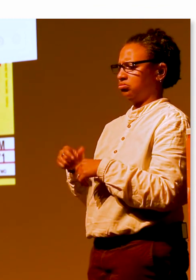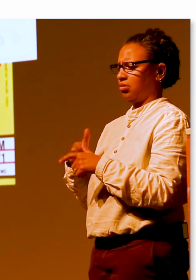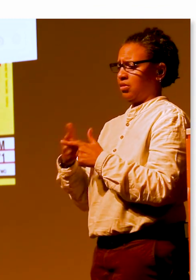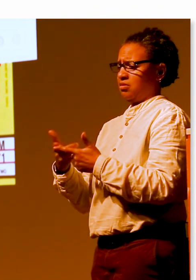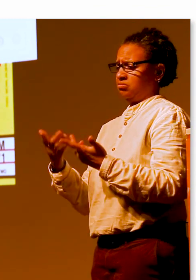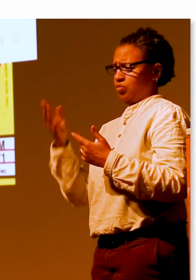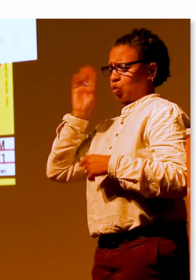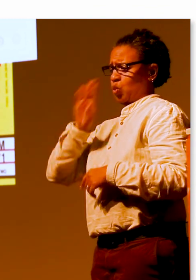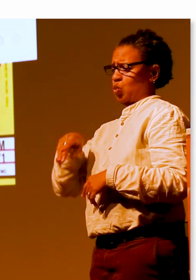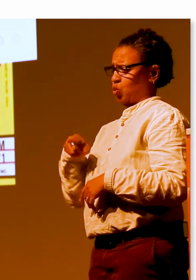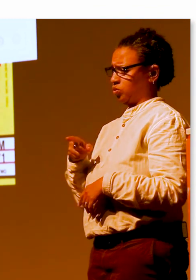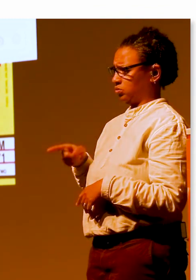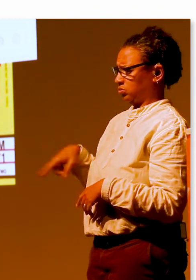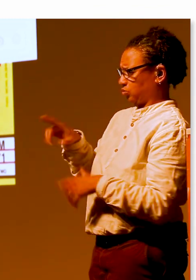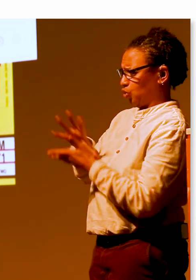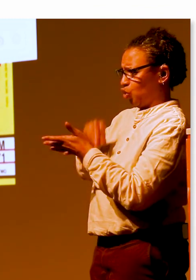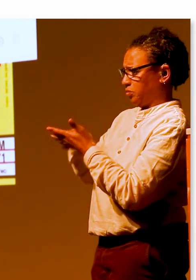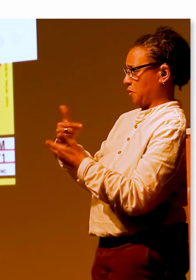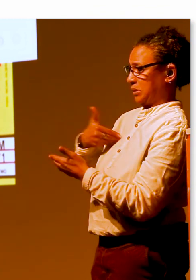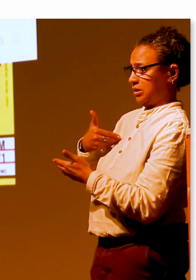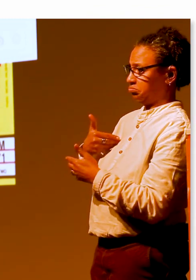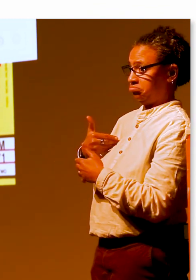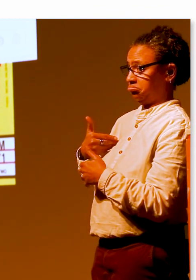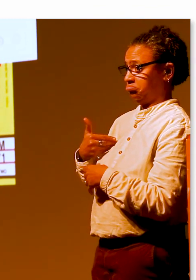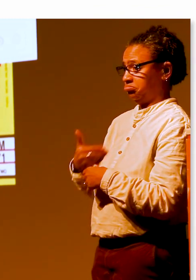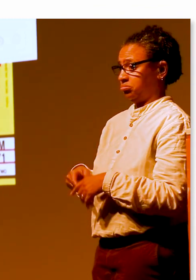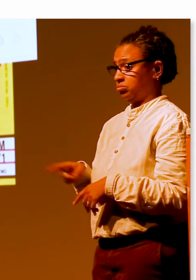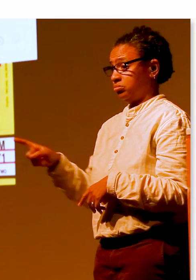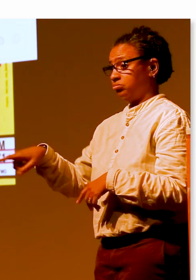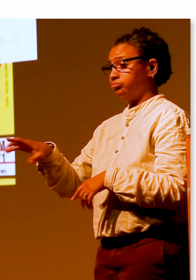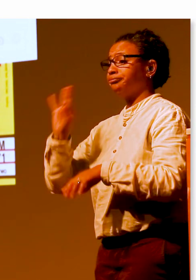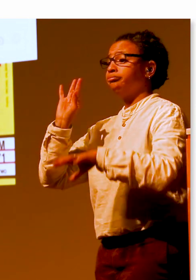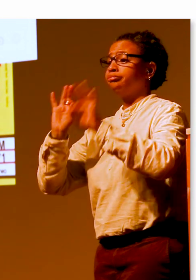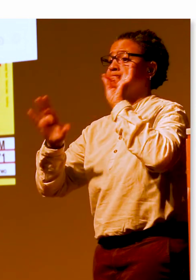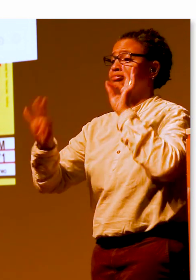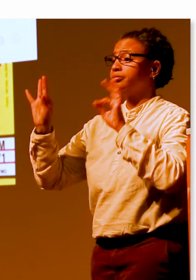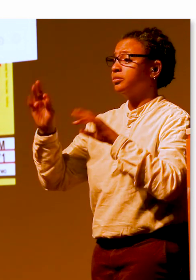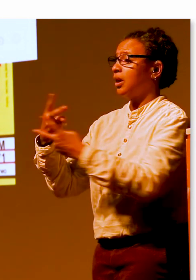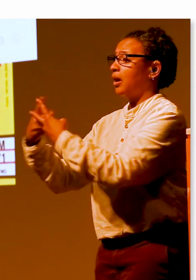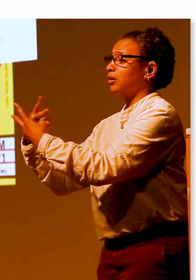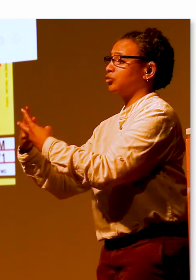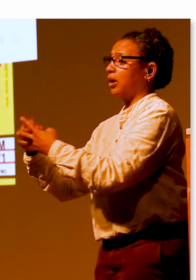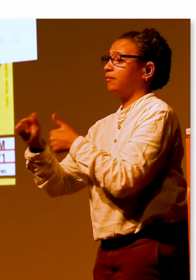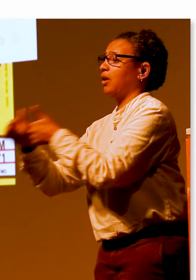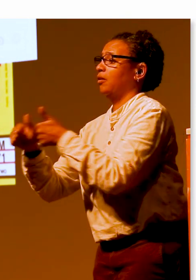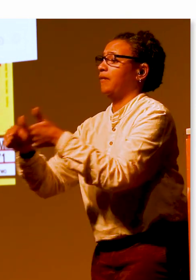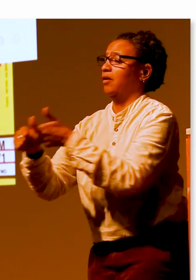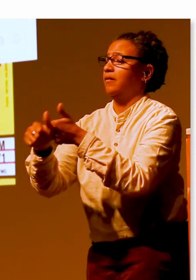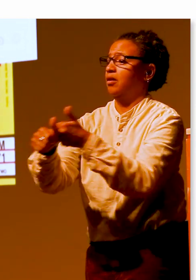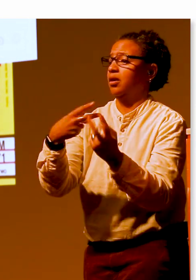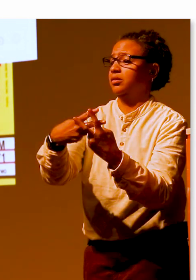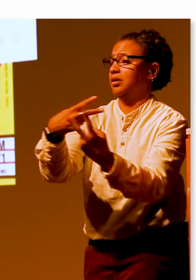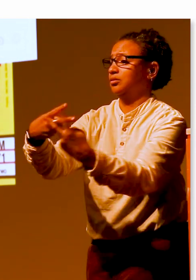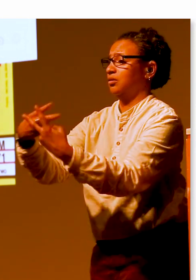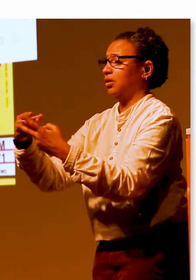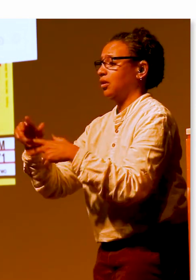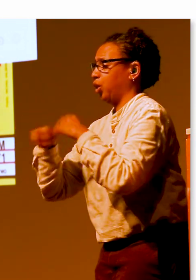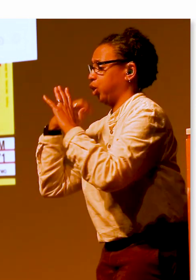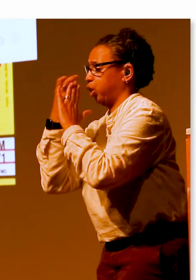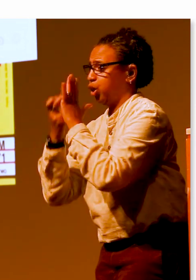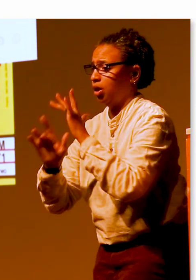knowing. It's a space where you show up and hashtag your way into discovery and collaboration with others. And so I reached